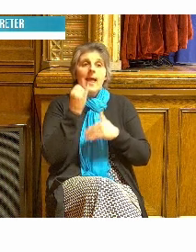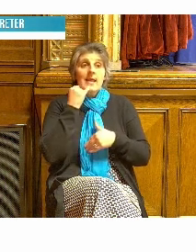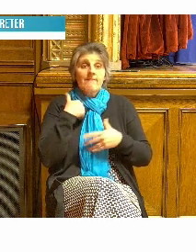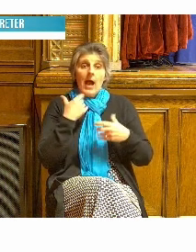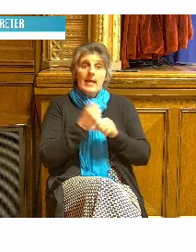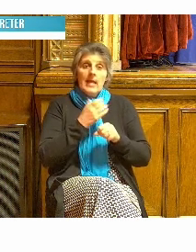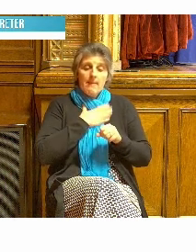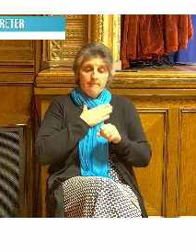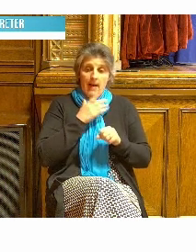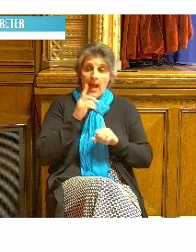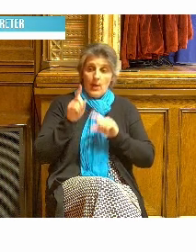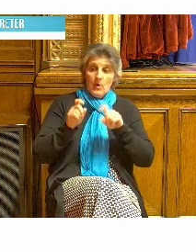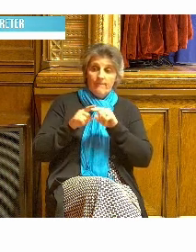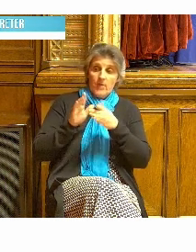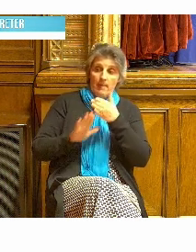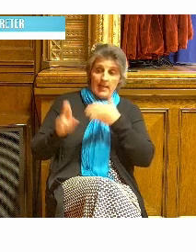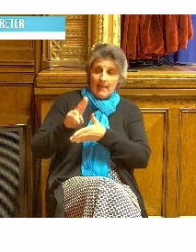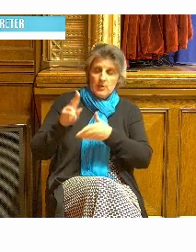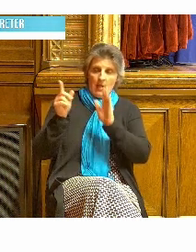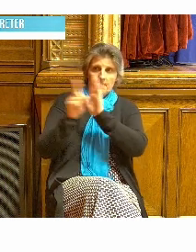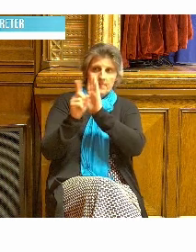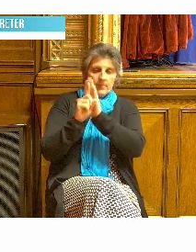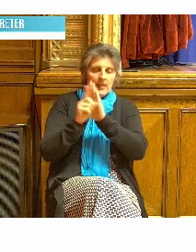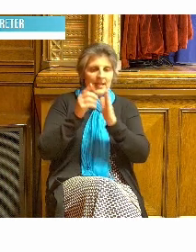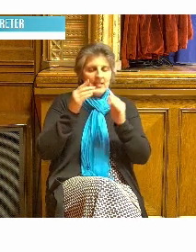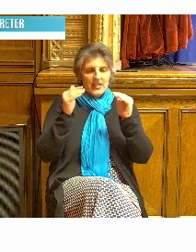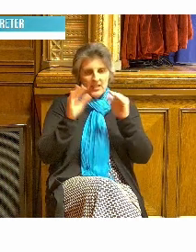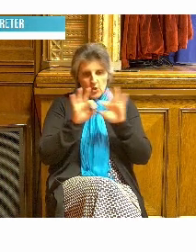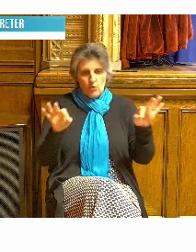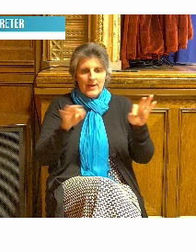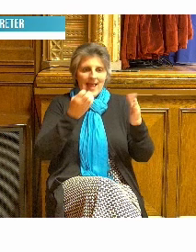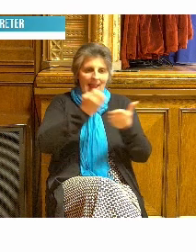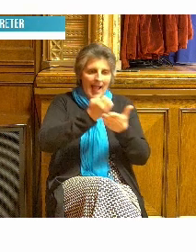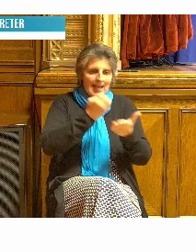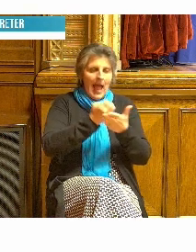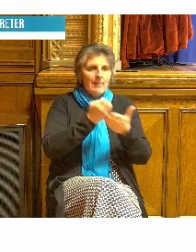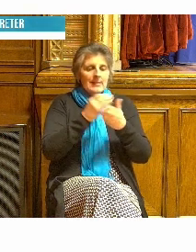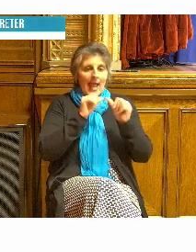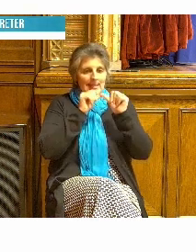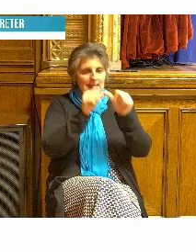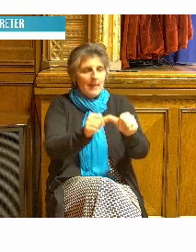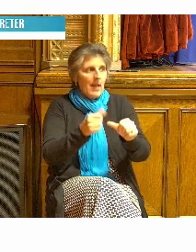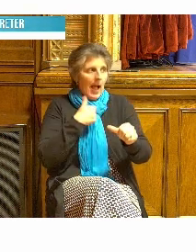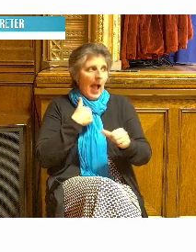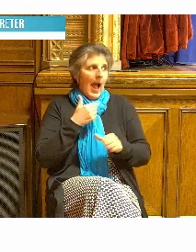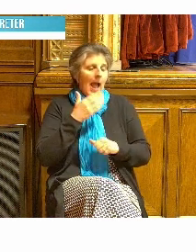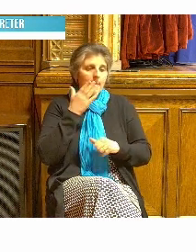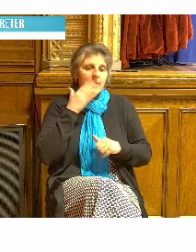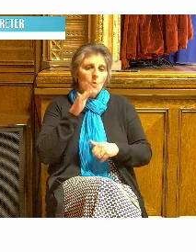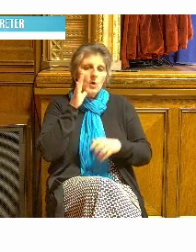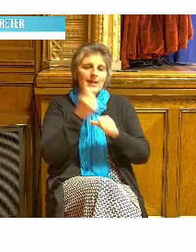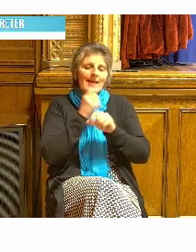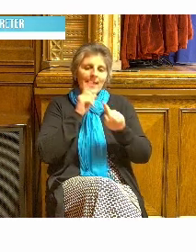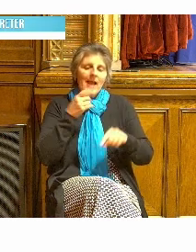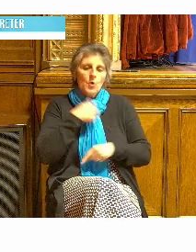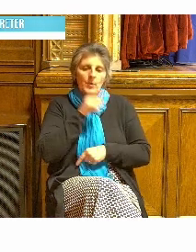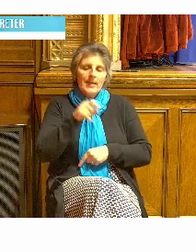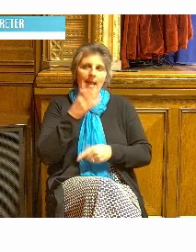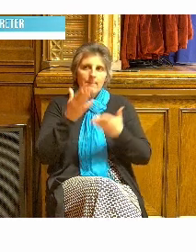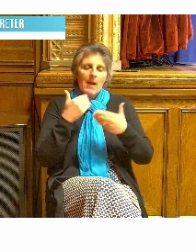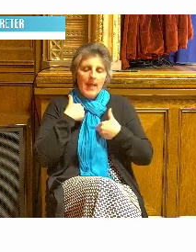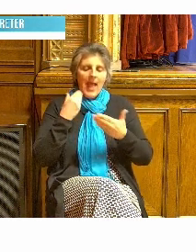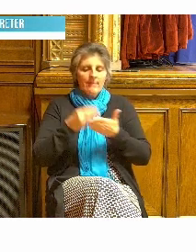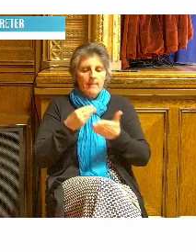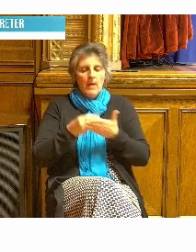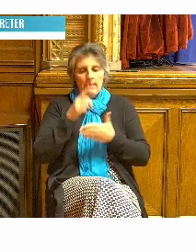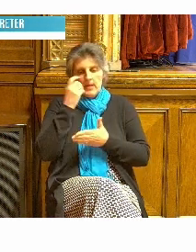get my professors from Cambridge with degrees in economics and circular sustainability, I bet you we'll get the answers we need, and I bet you we have the